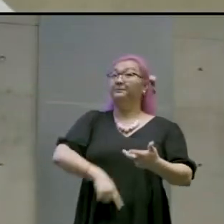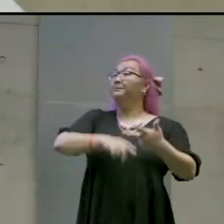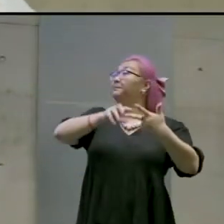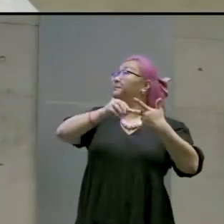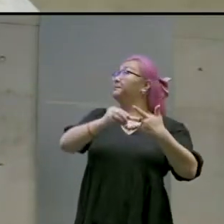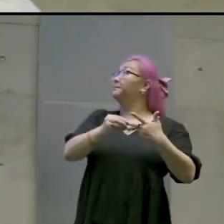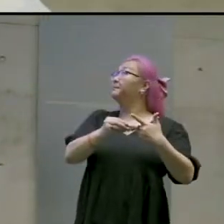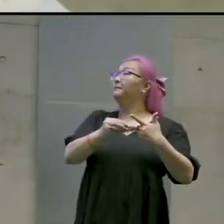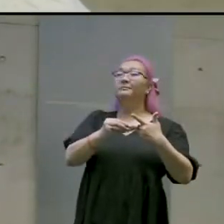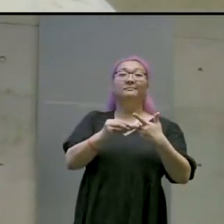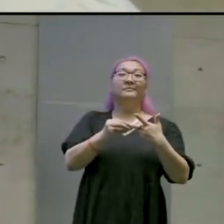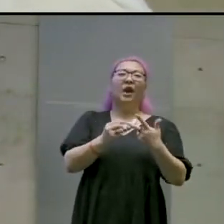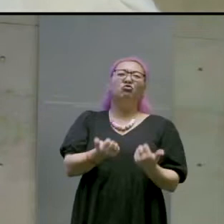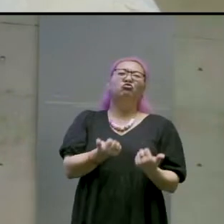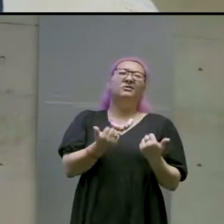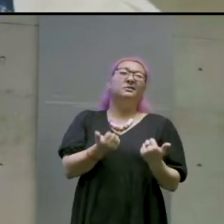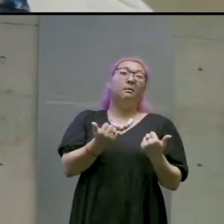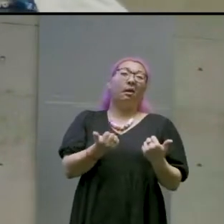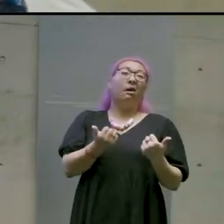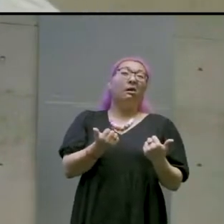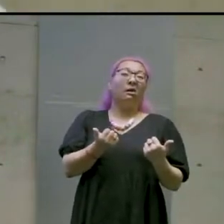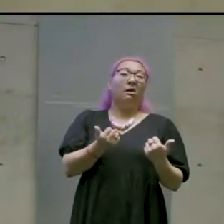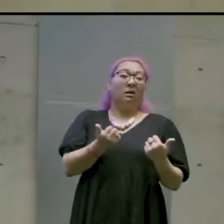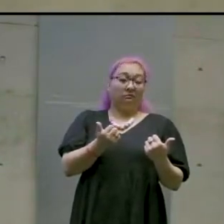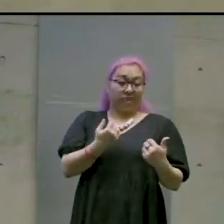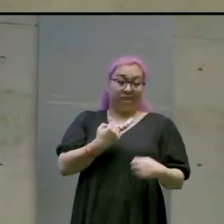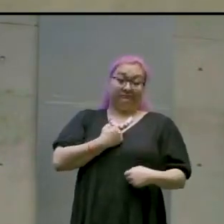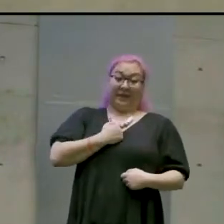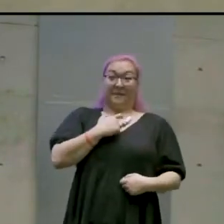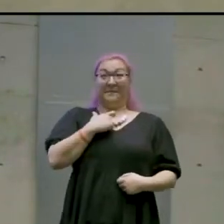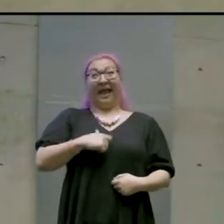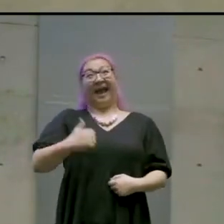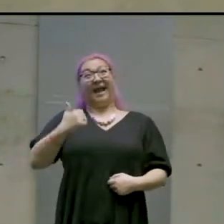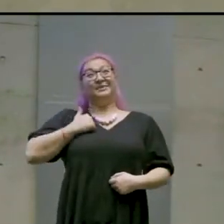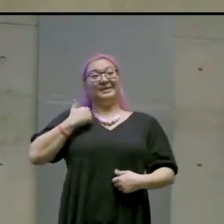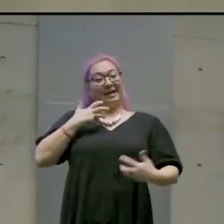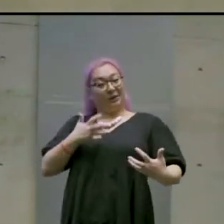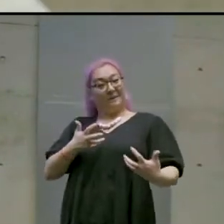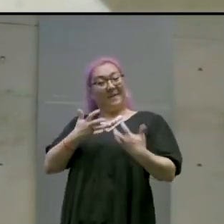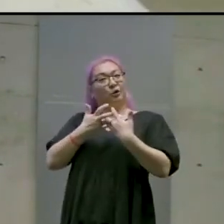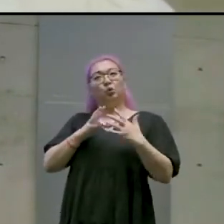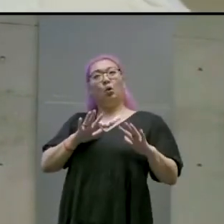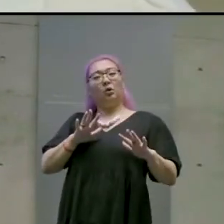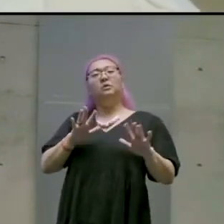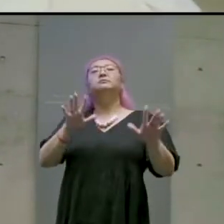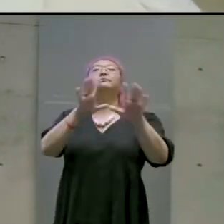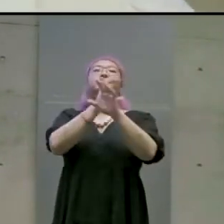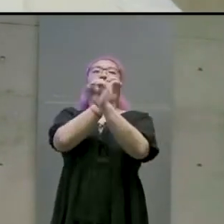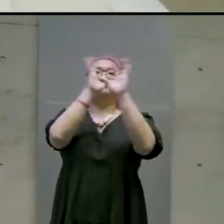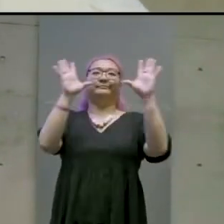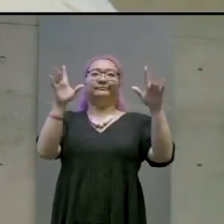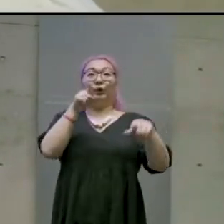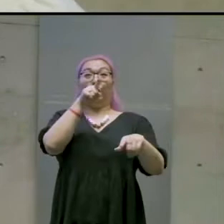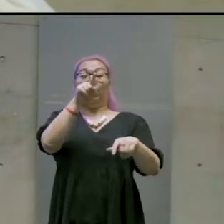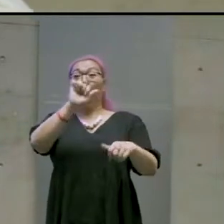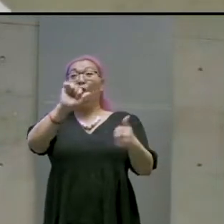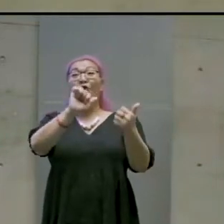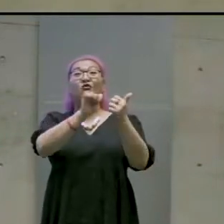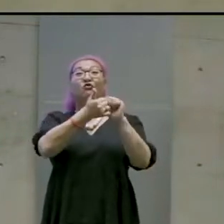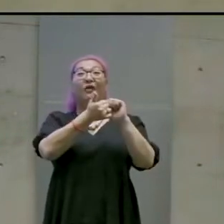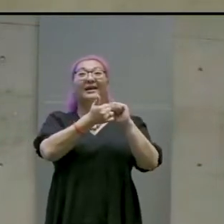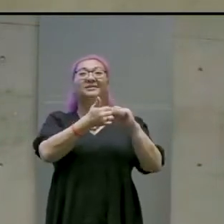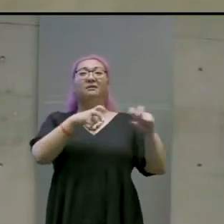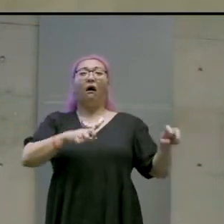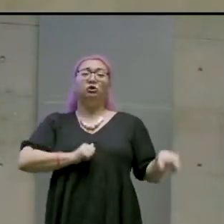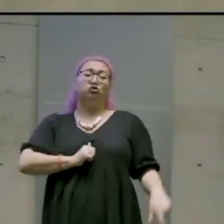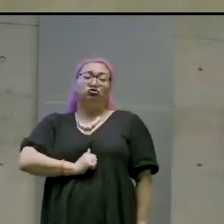it fit within the player's expectations? If I create a choice for you right now, where imagine a scenario where you and your friend are starving,